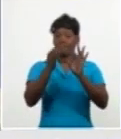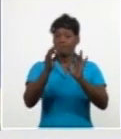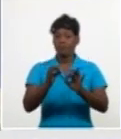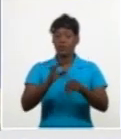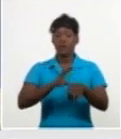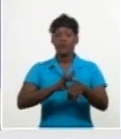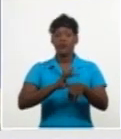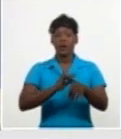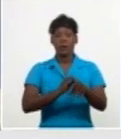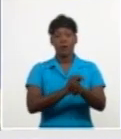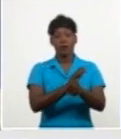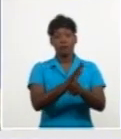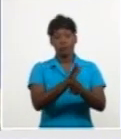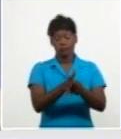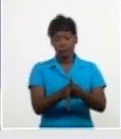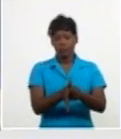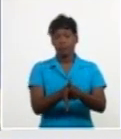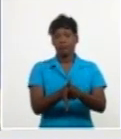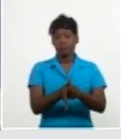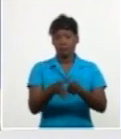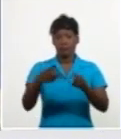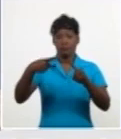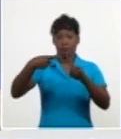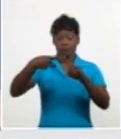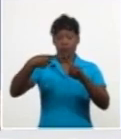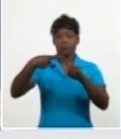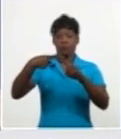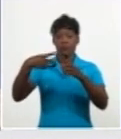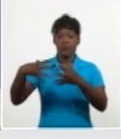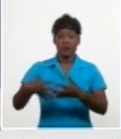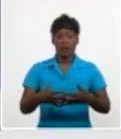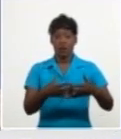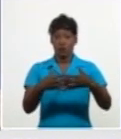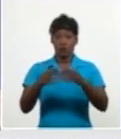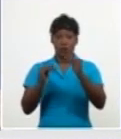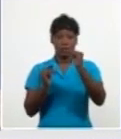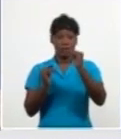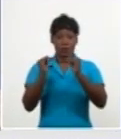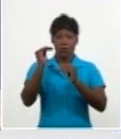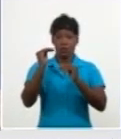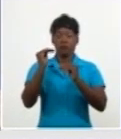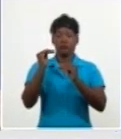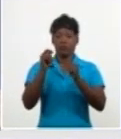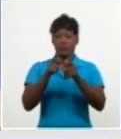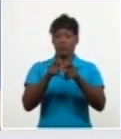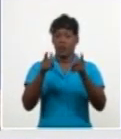It has already surpassed the 2 million mark and reports